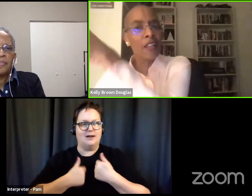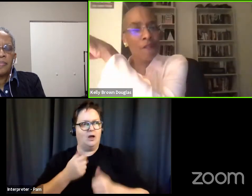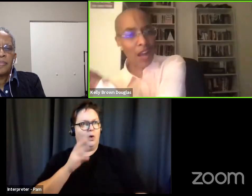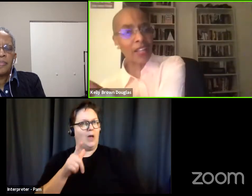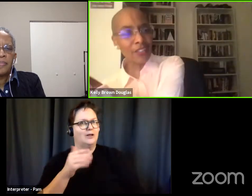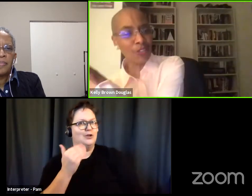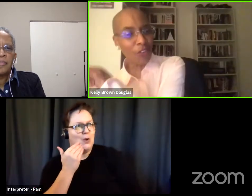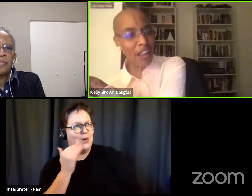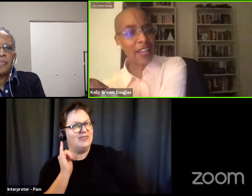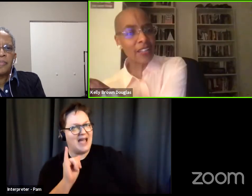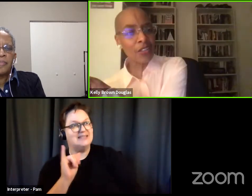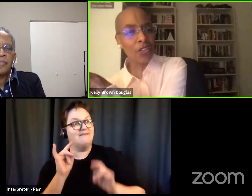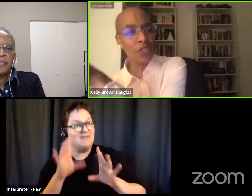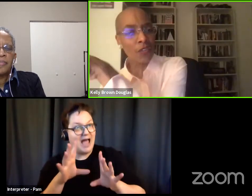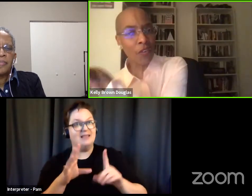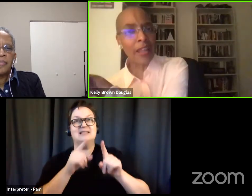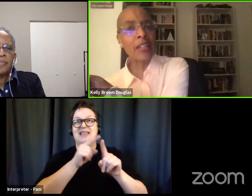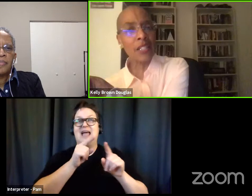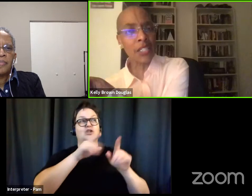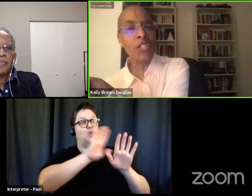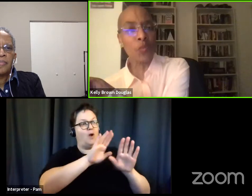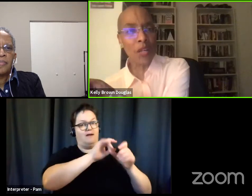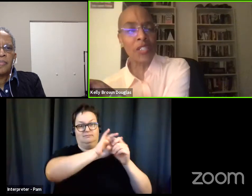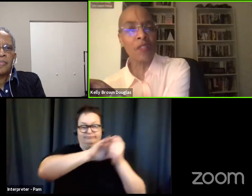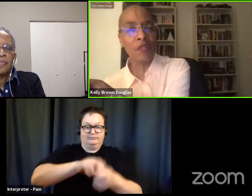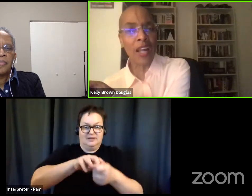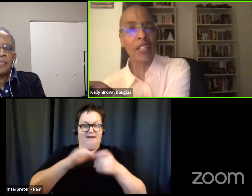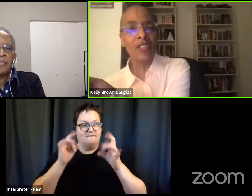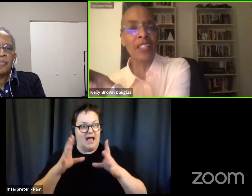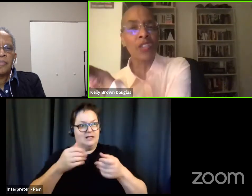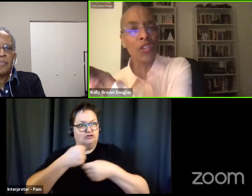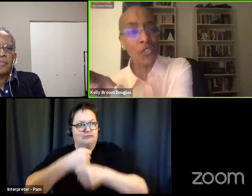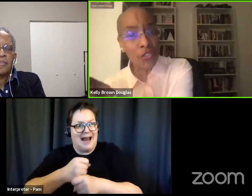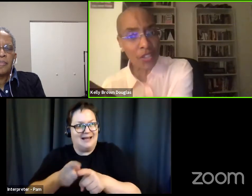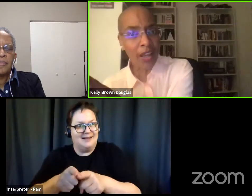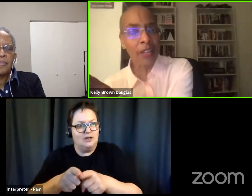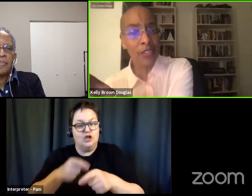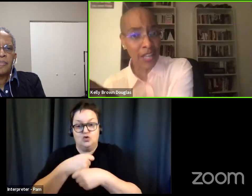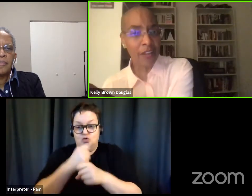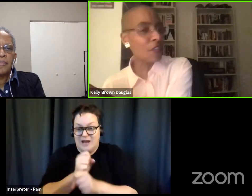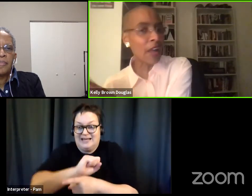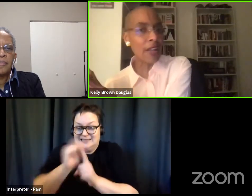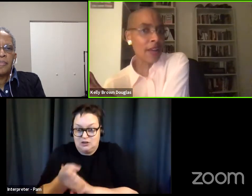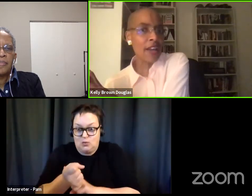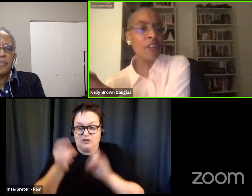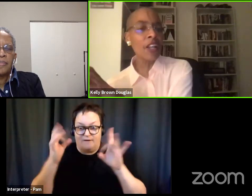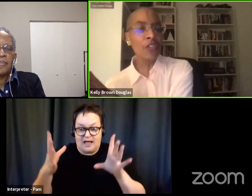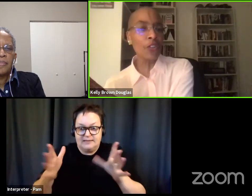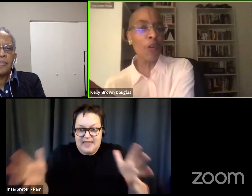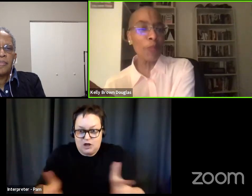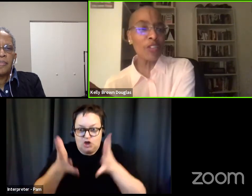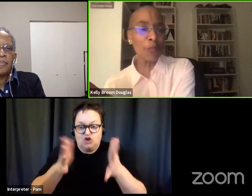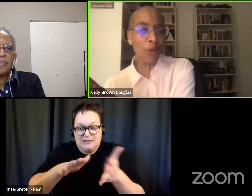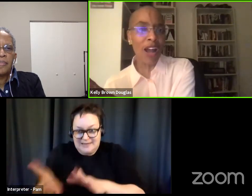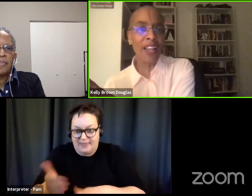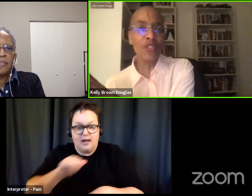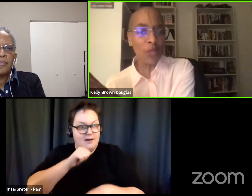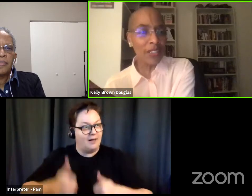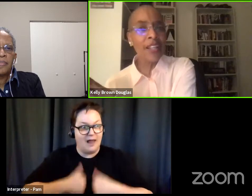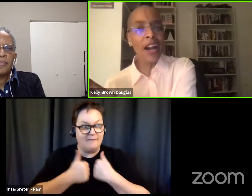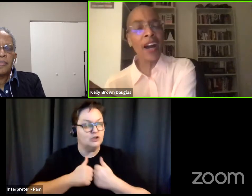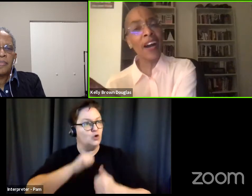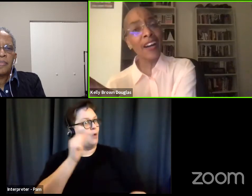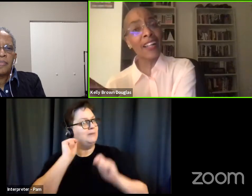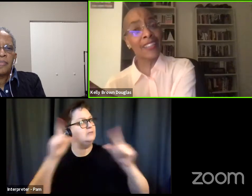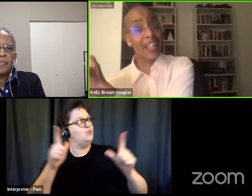violence that violence created. You know, you've created a situation of violence that nurtures death, not life. So don't be surprised